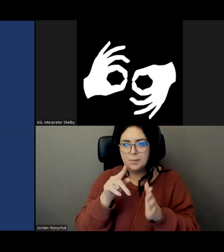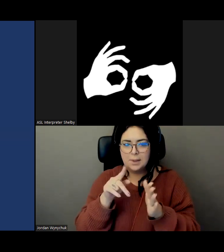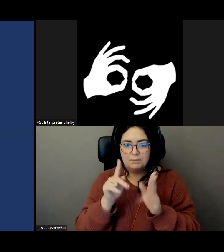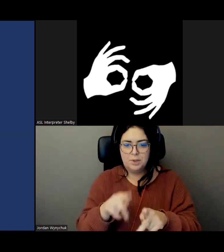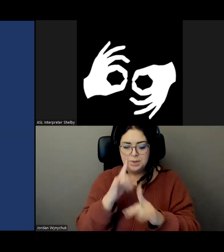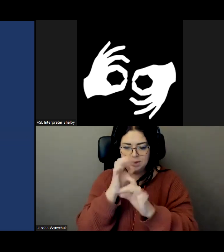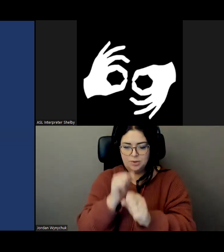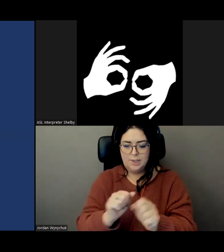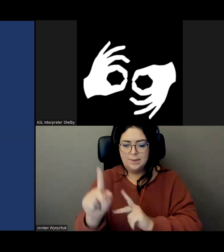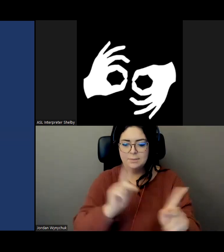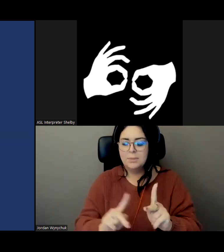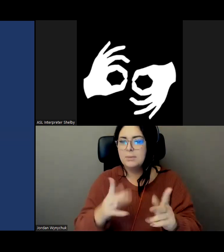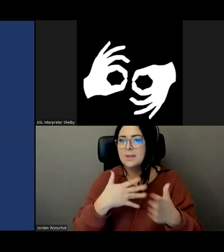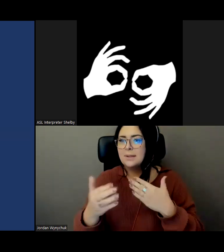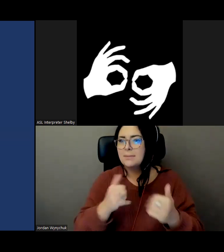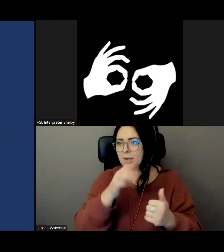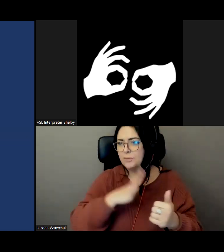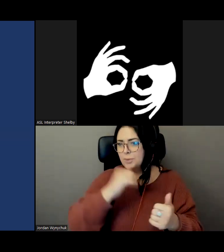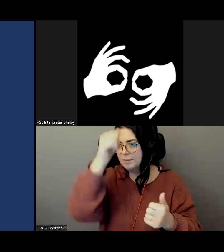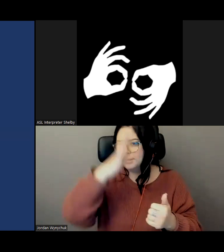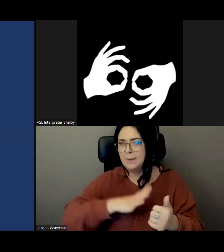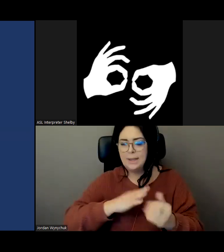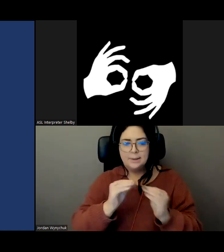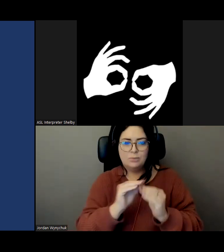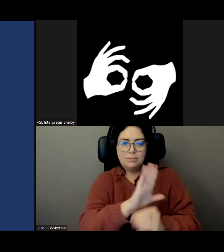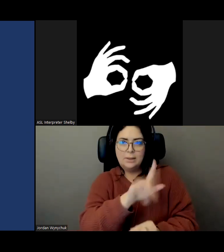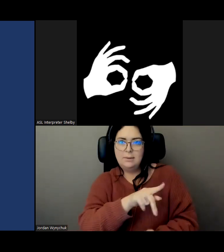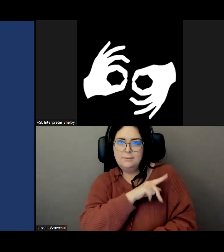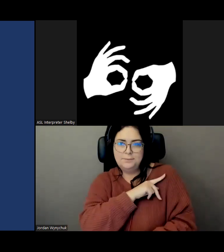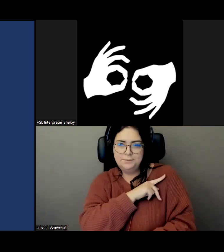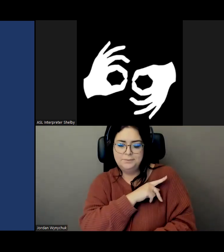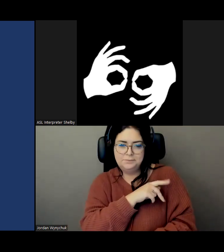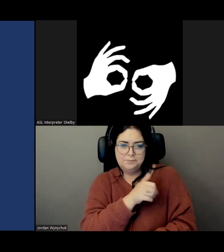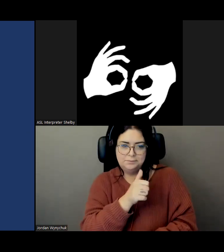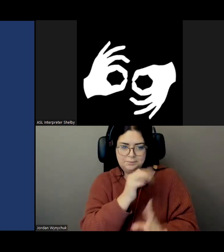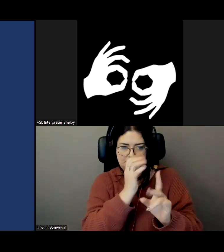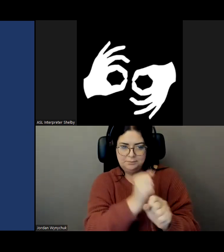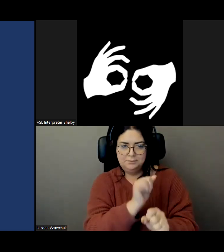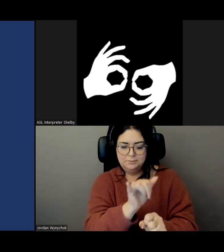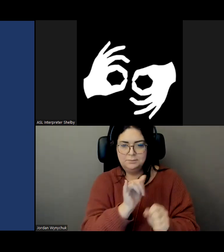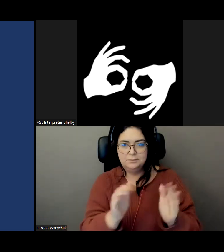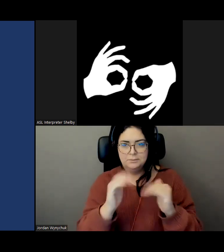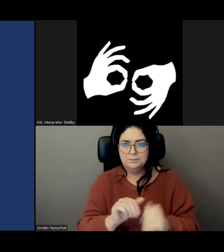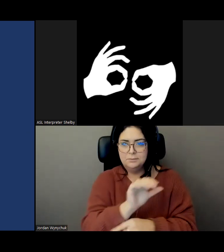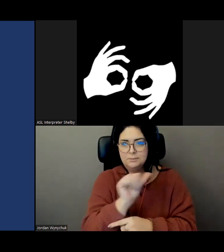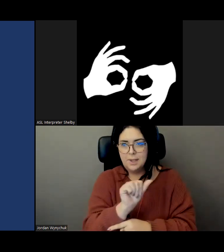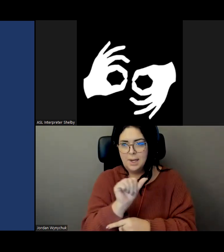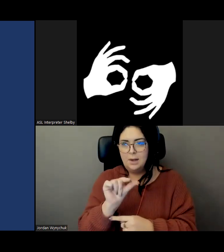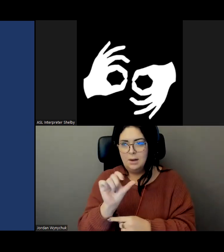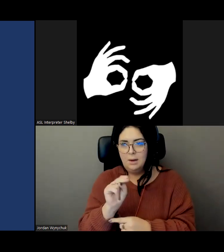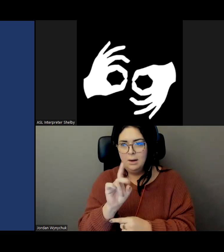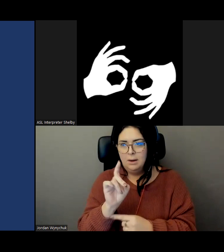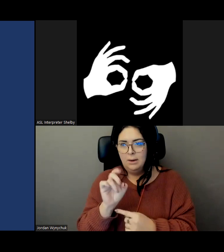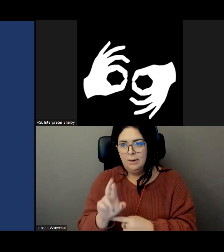people regardless of their gender. They're attracted to the person. And then another one is agender.